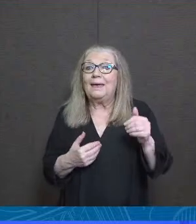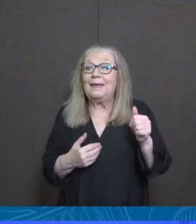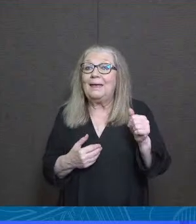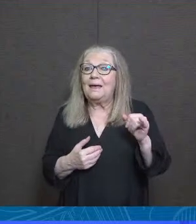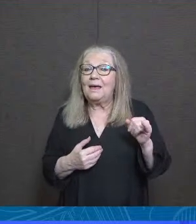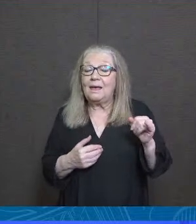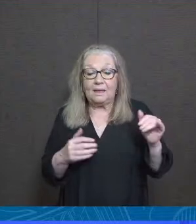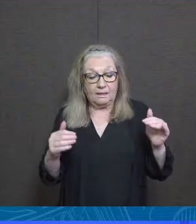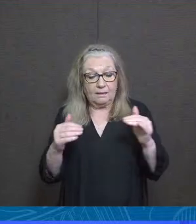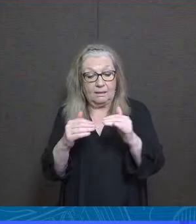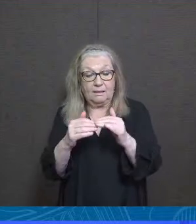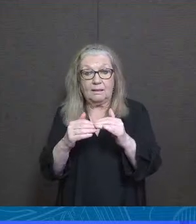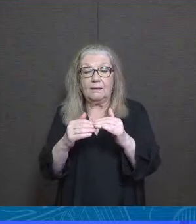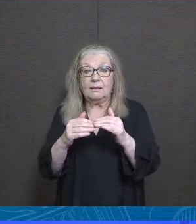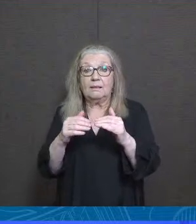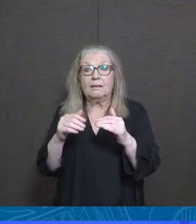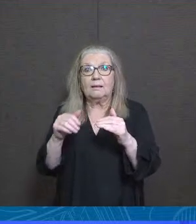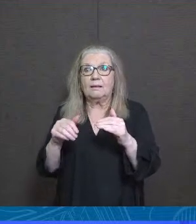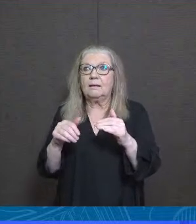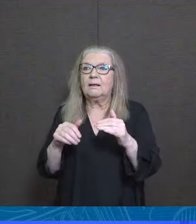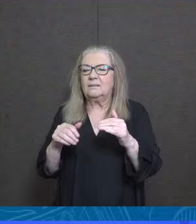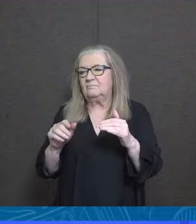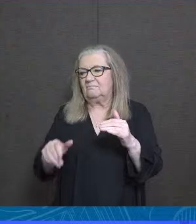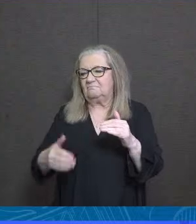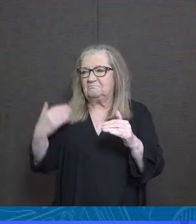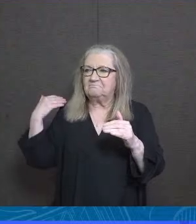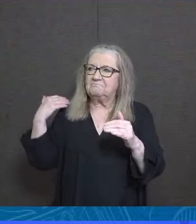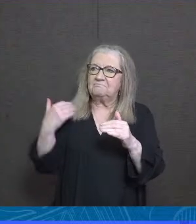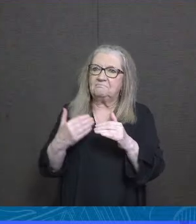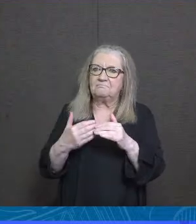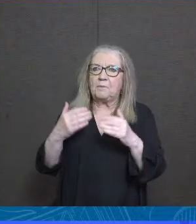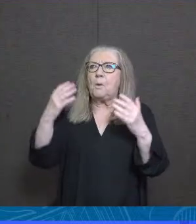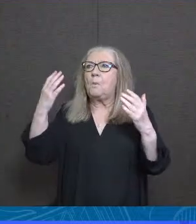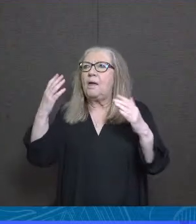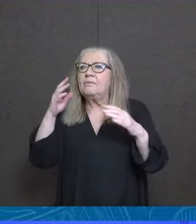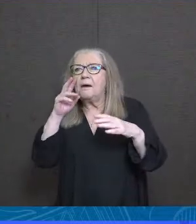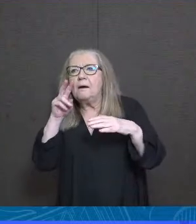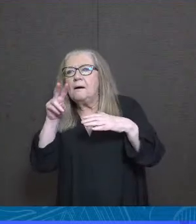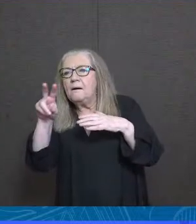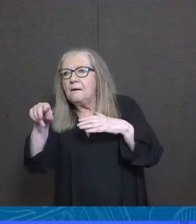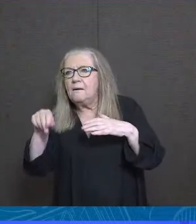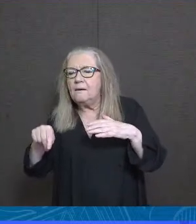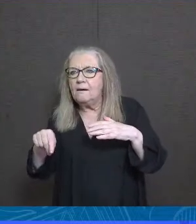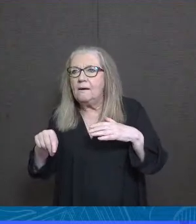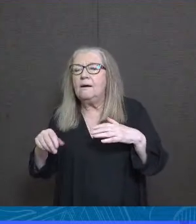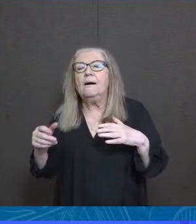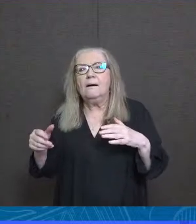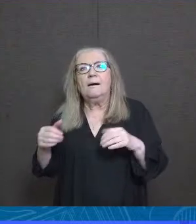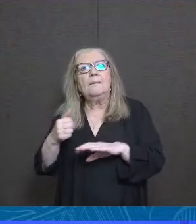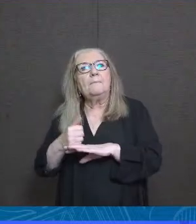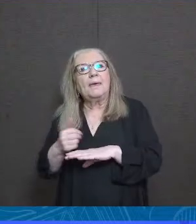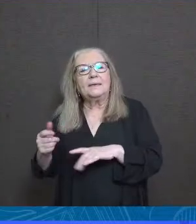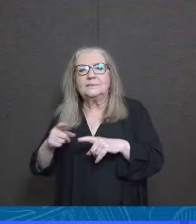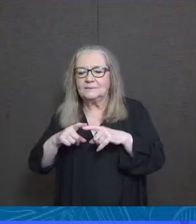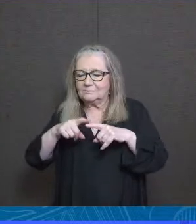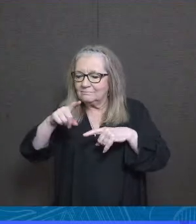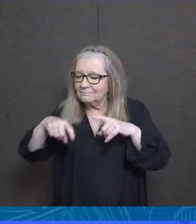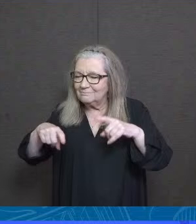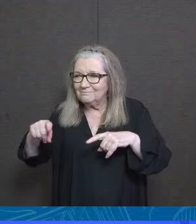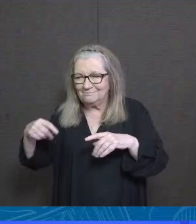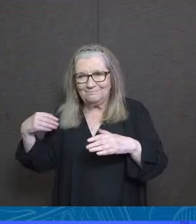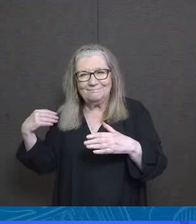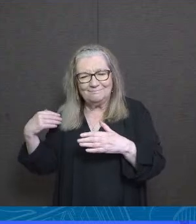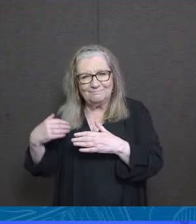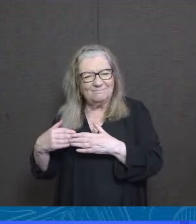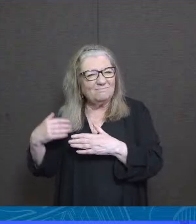conventional weather forecasting based on numerical weather prediction. This is developed by